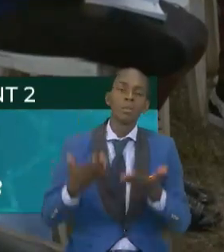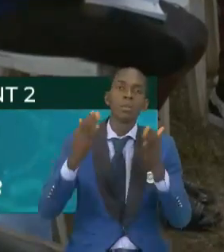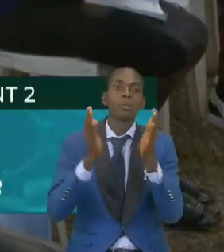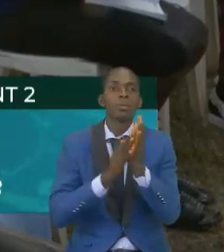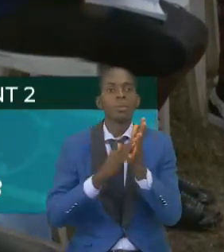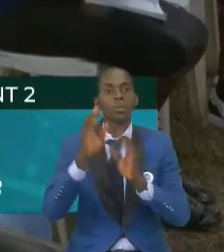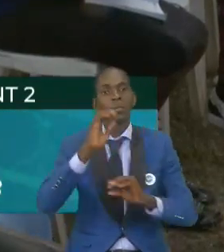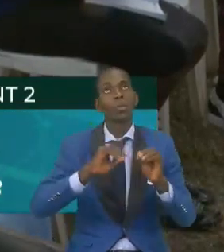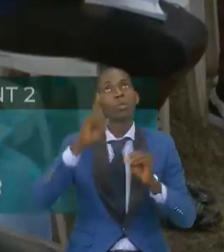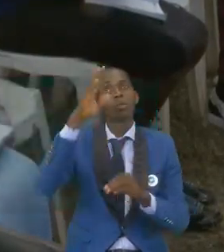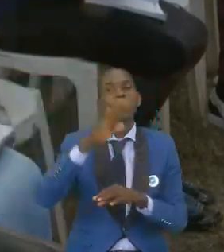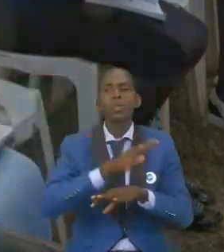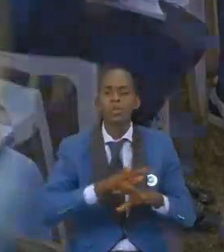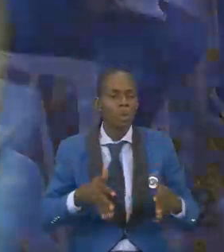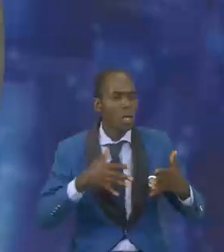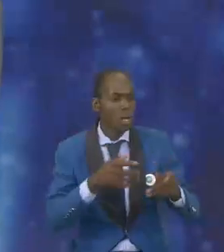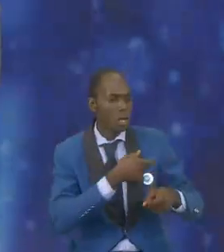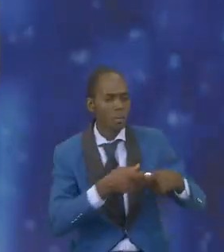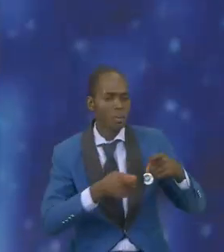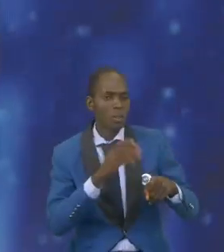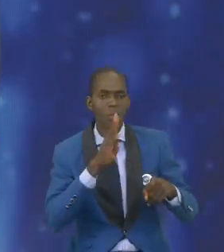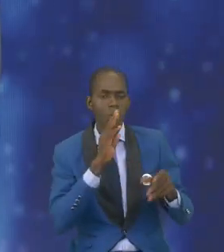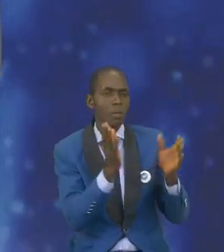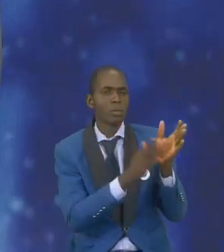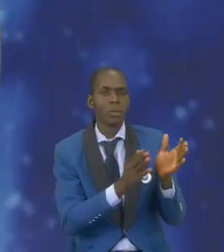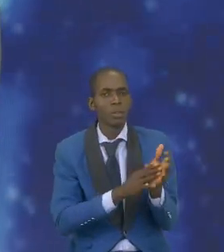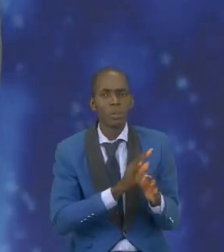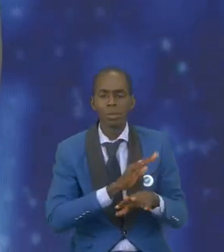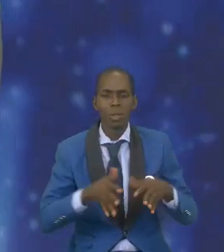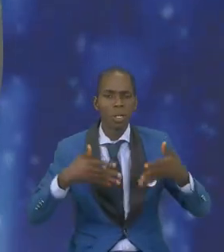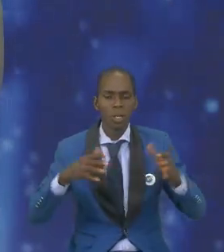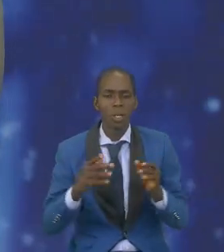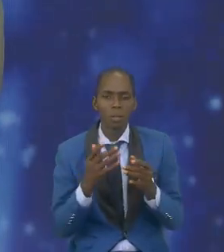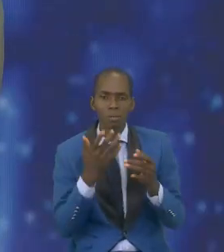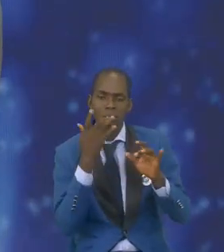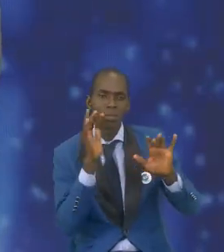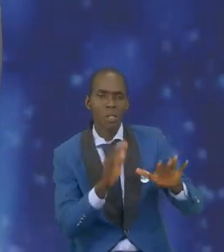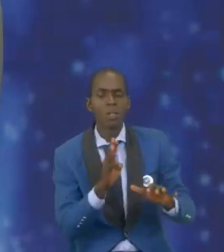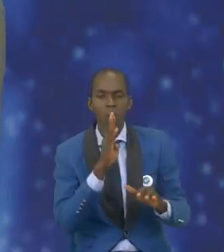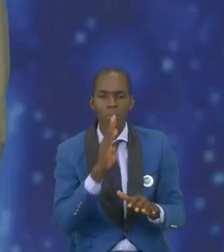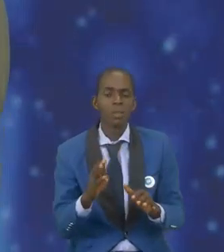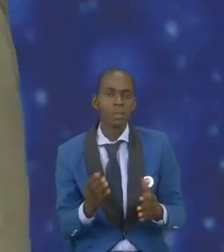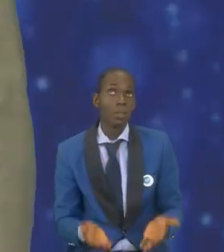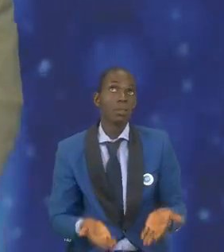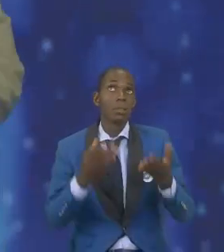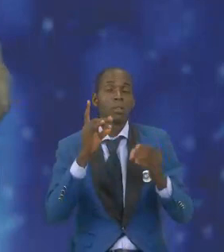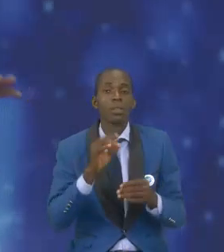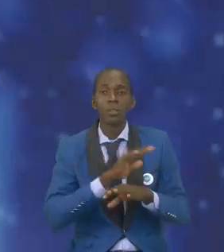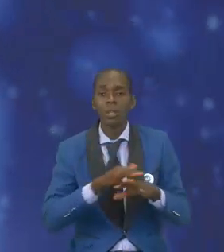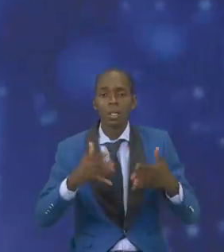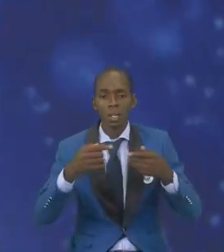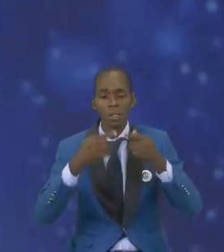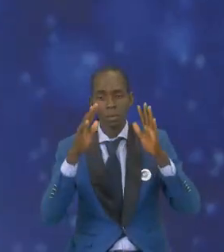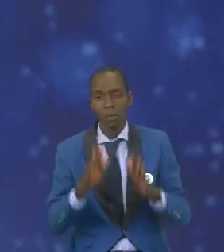persecutors be exalted, conspirators be exalted, opposers be exalted. Be